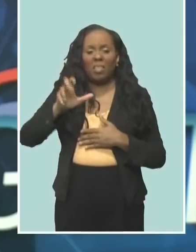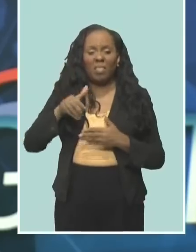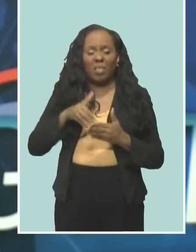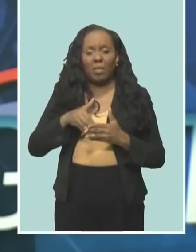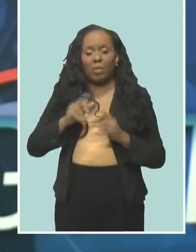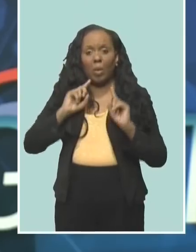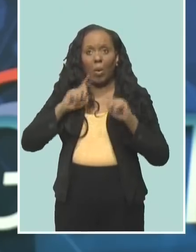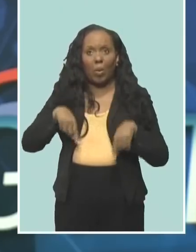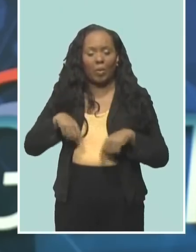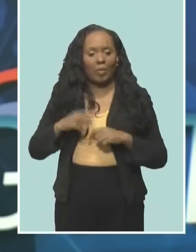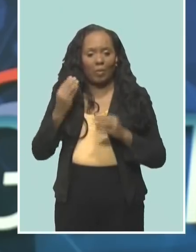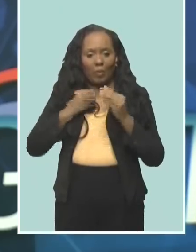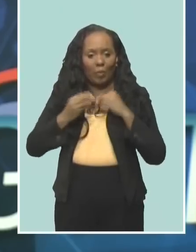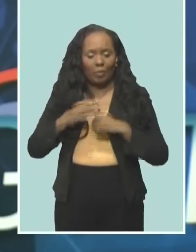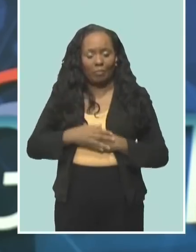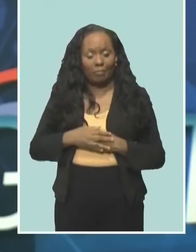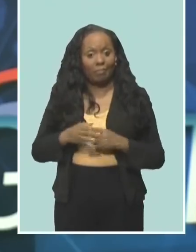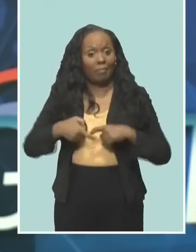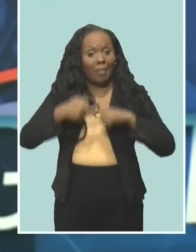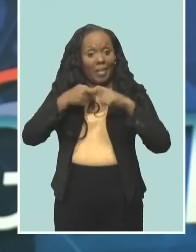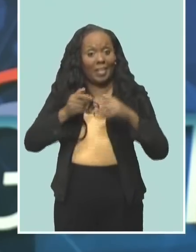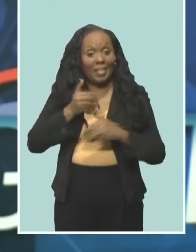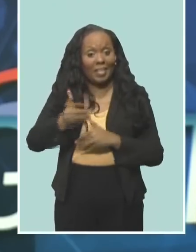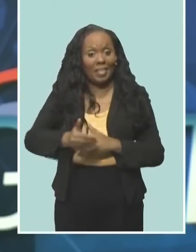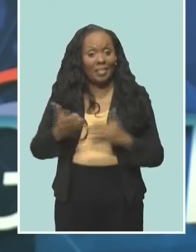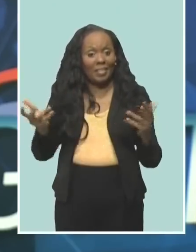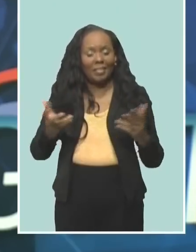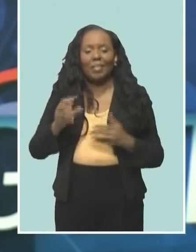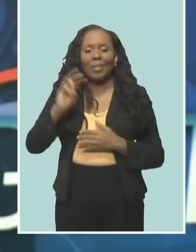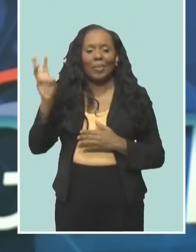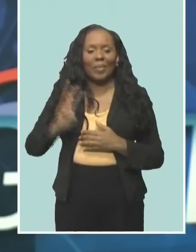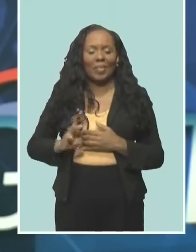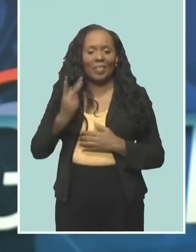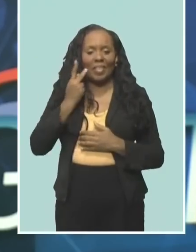That's tonight's business report. We'll take a break here. We're coming back with a look at the weather